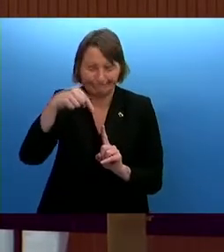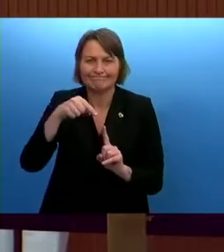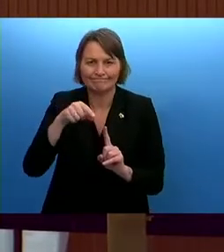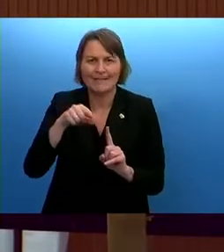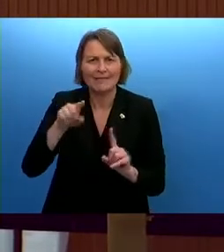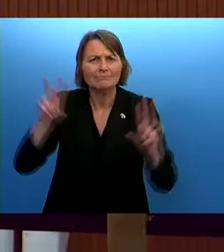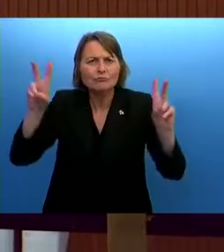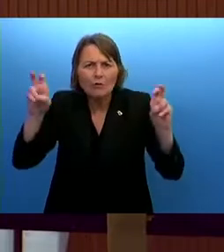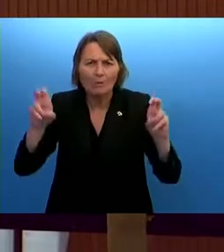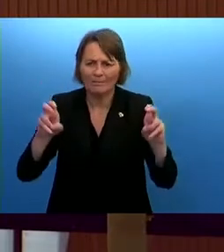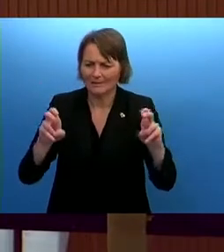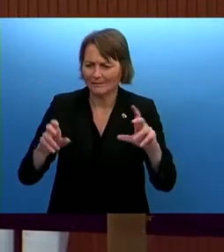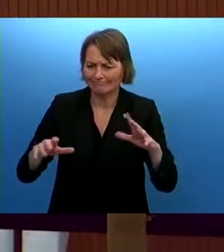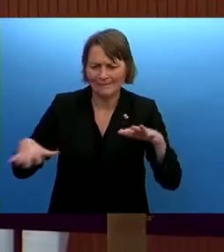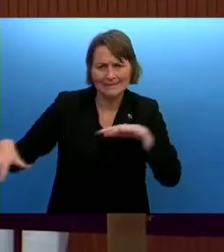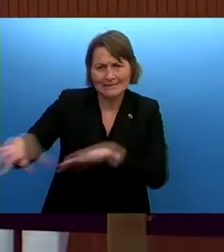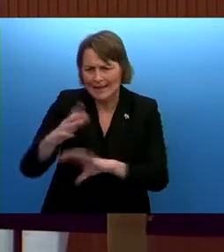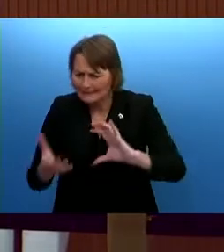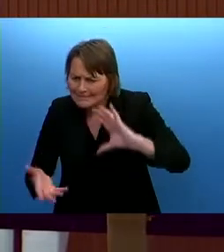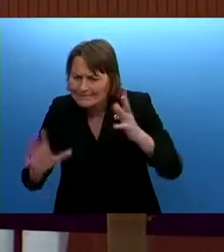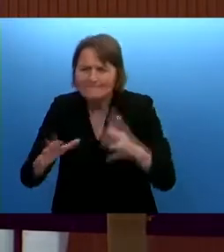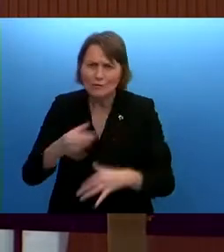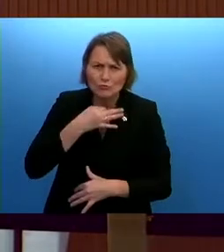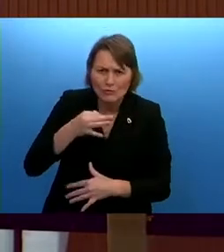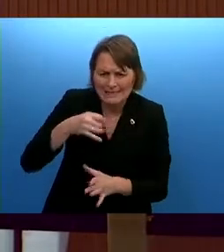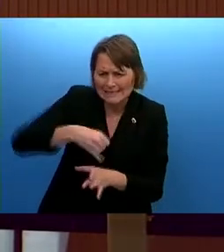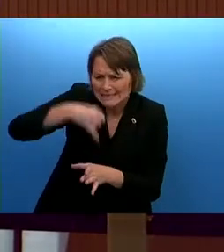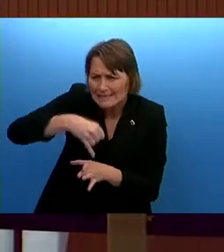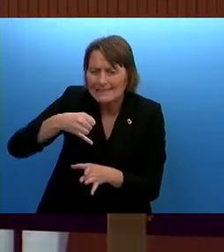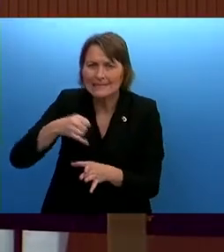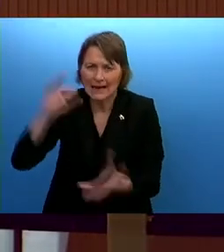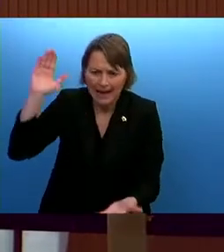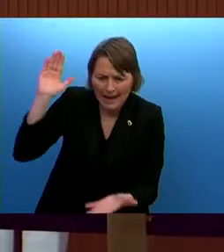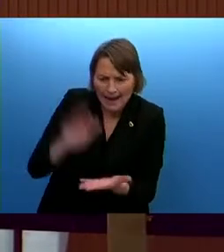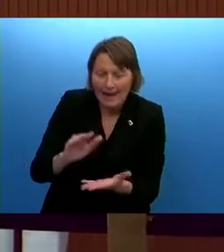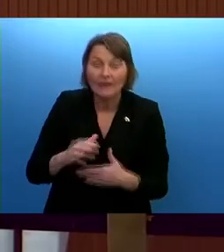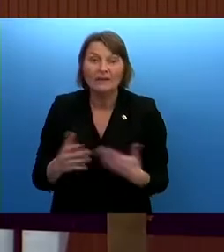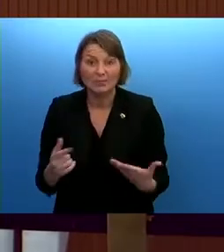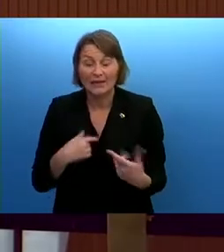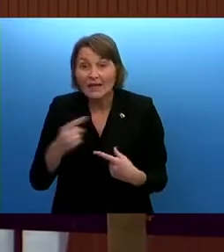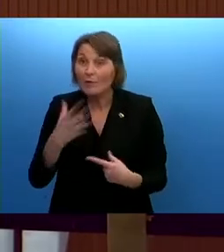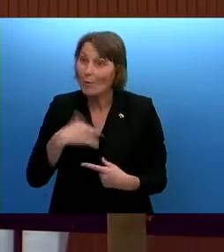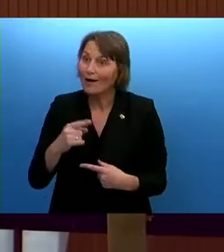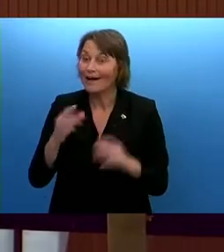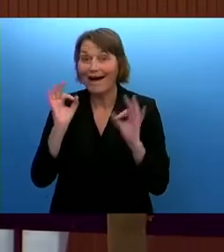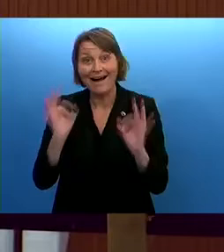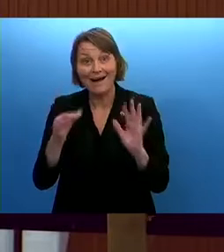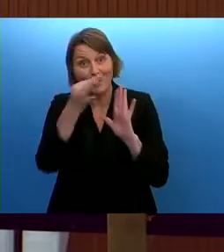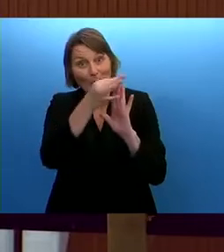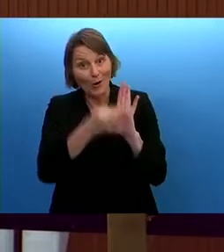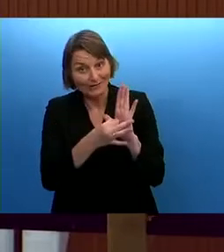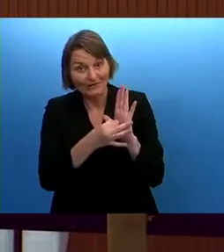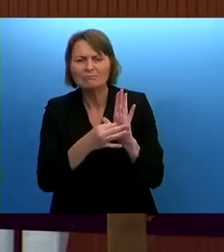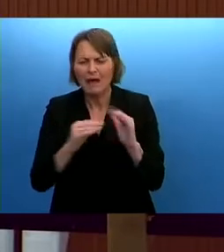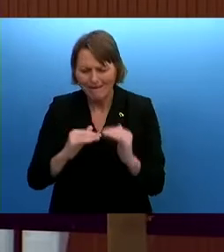be inclusive. There is no way of having good, efficient disaster risk reduction policies at the national and local